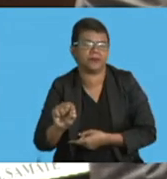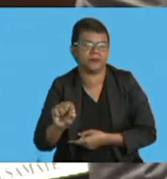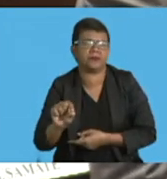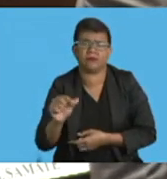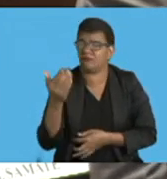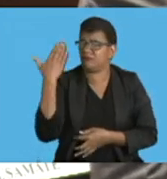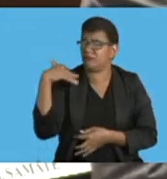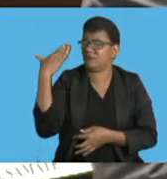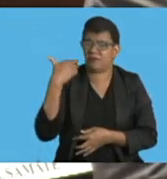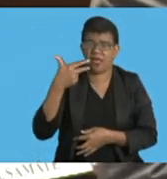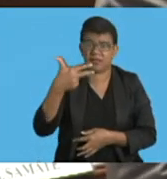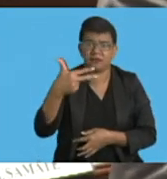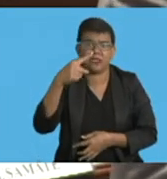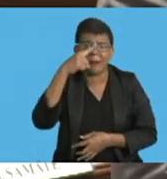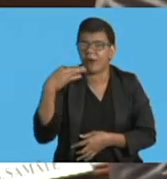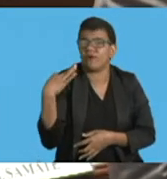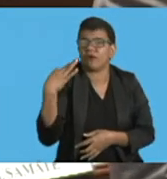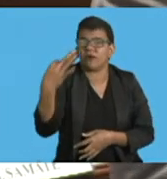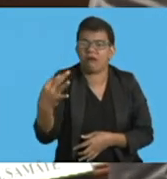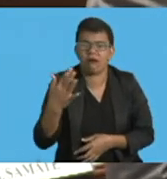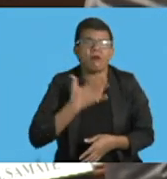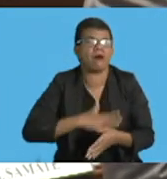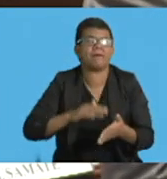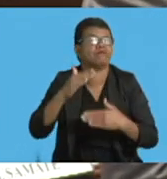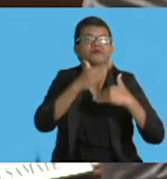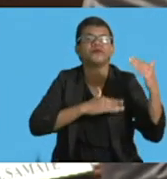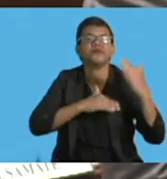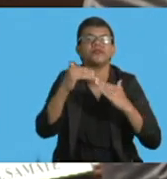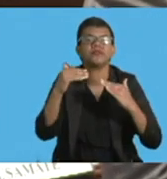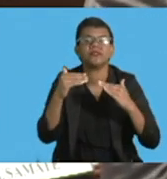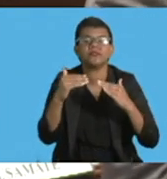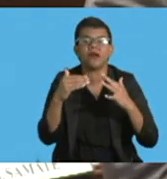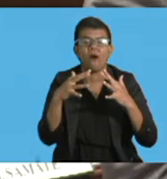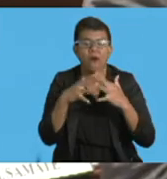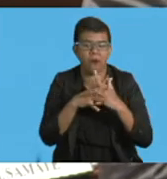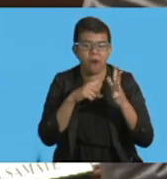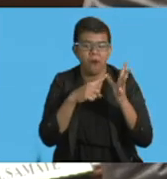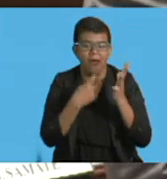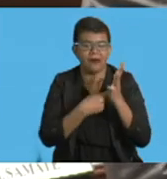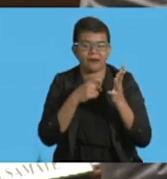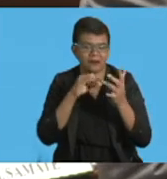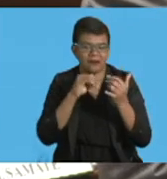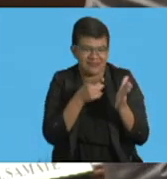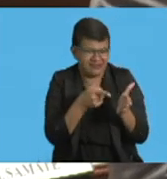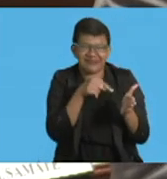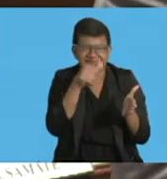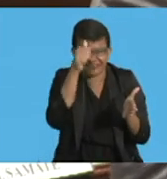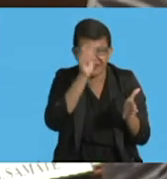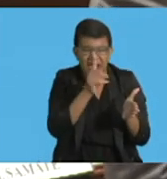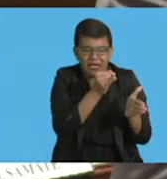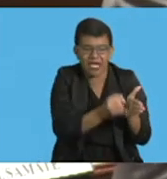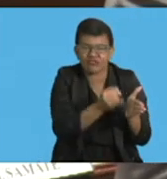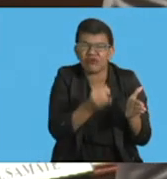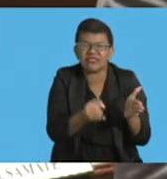applications for people to build warehouses. Now, what does this mean? It means that they'll be importing material. It means when they import material, they